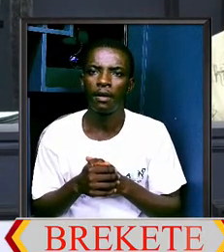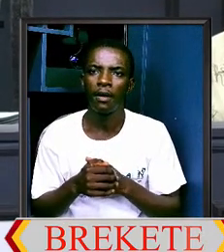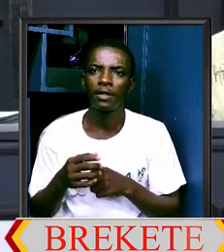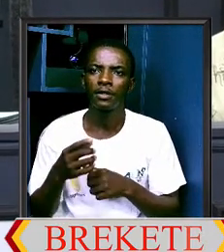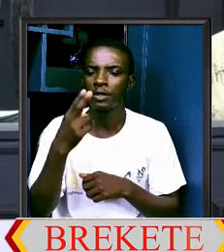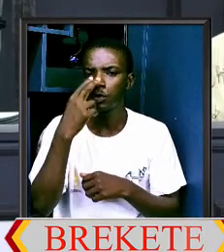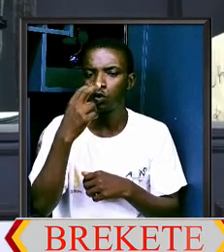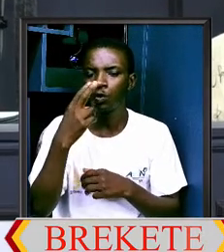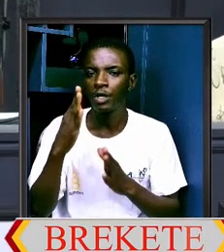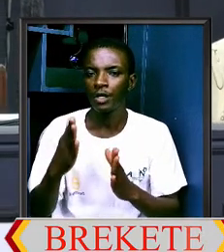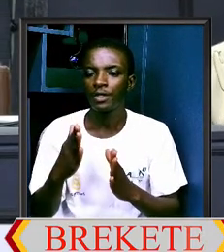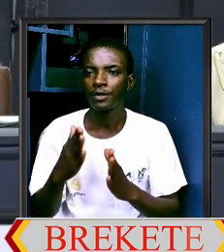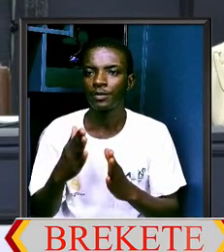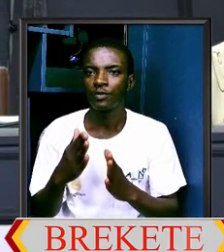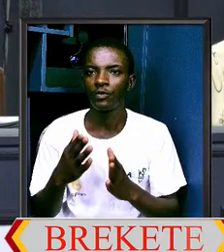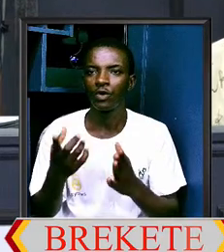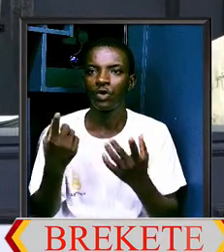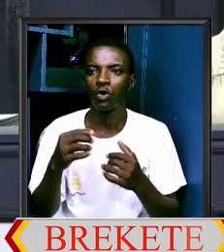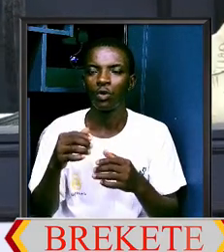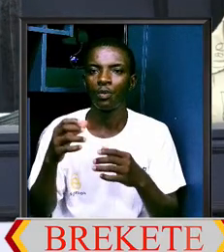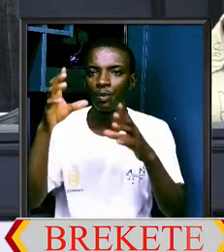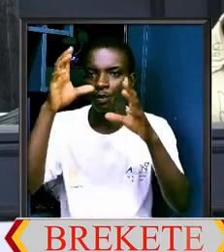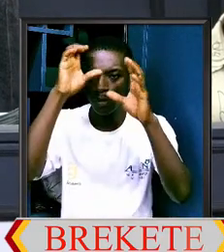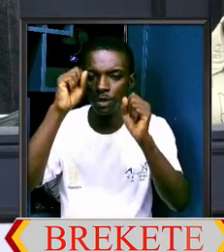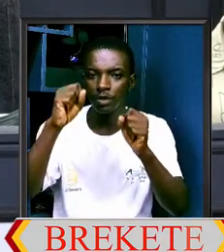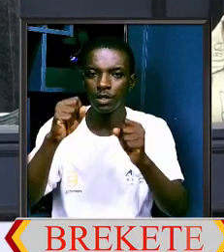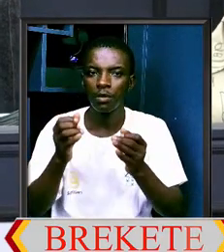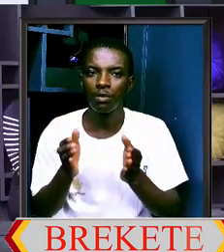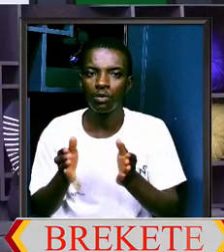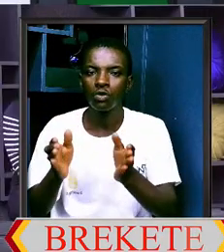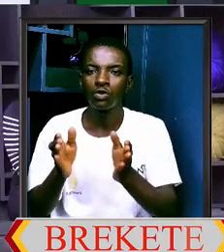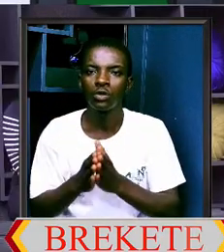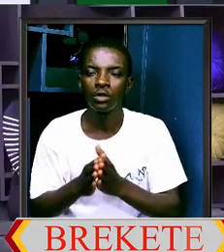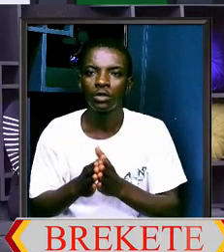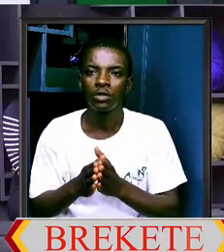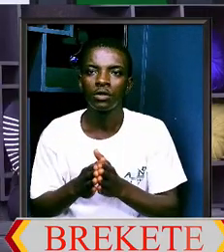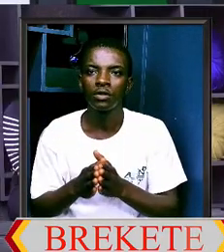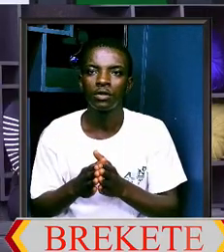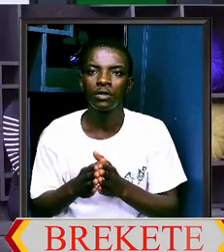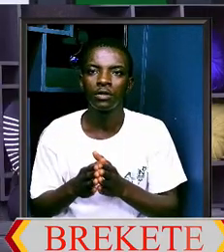As a comedian, you become president, you push, they push you.